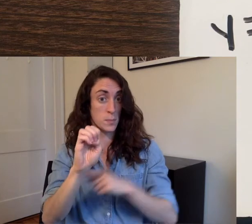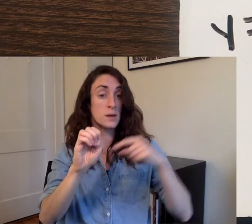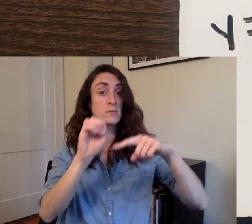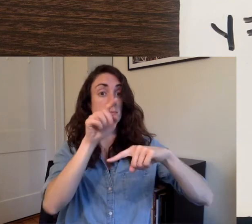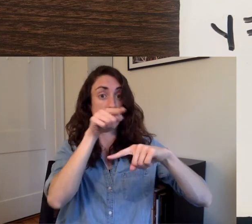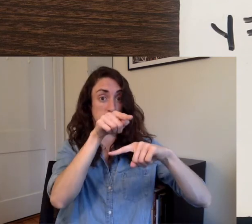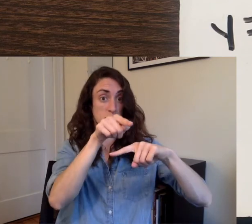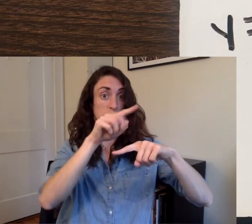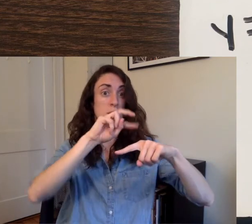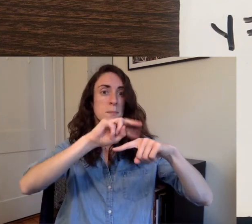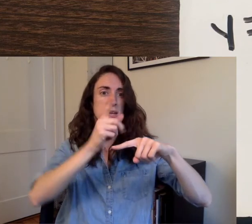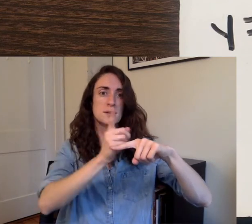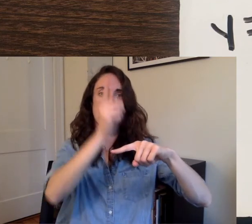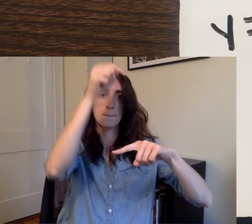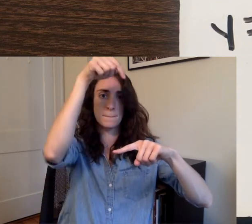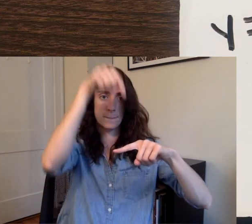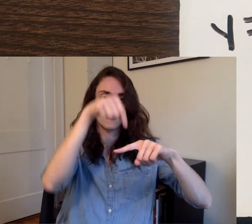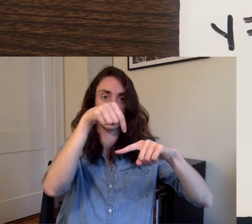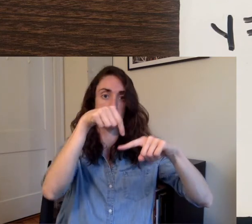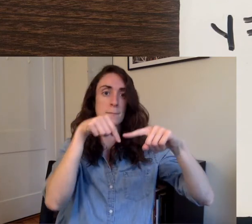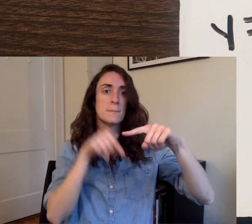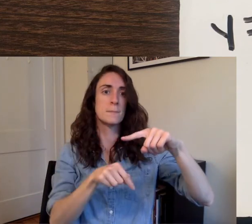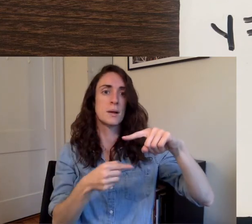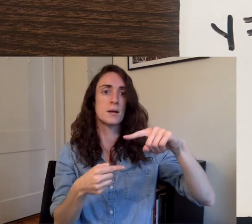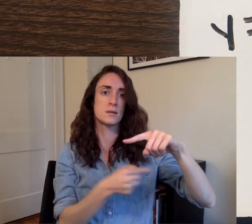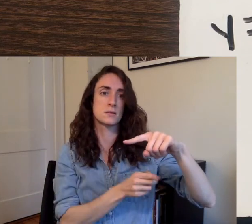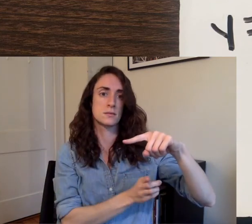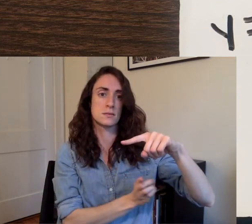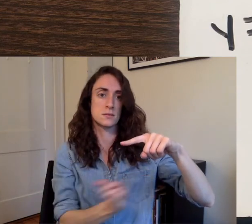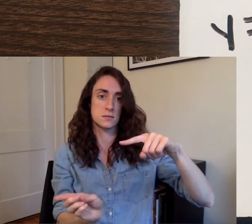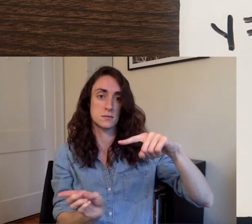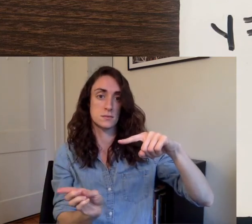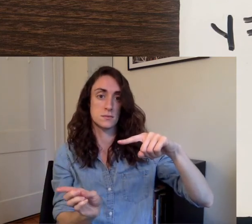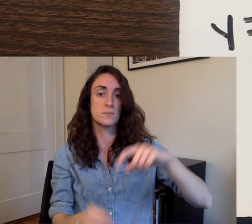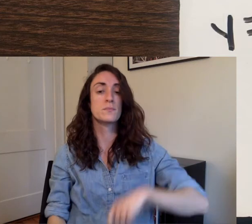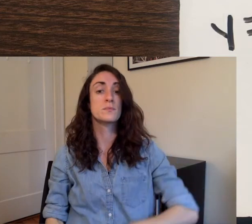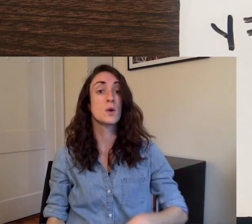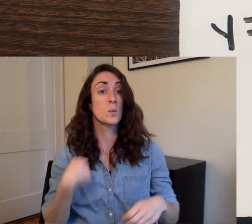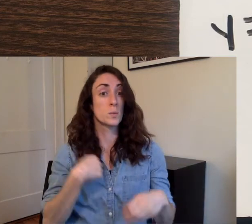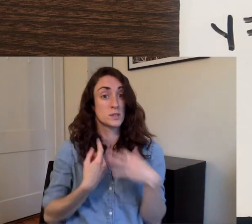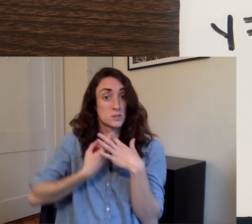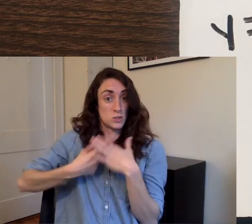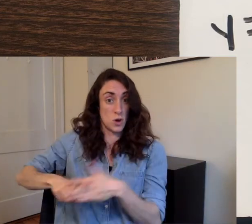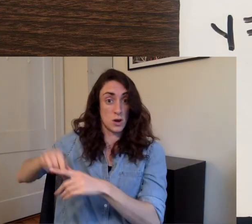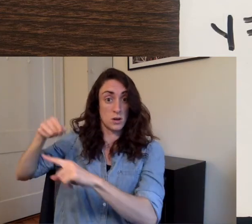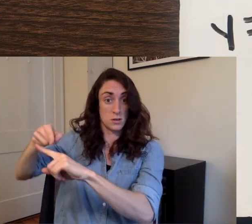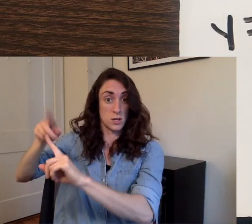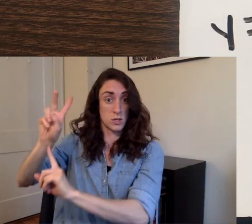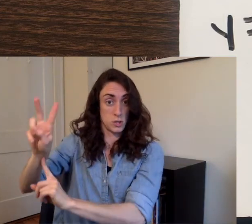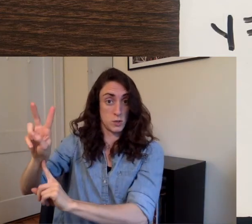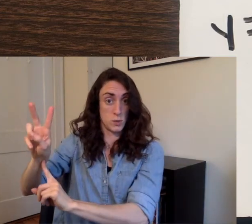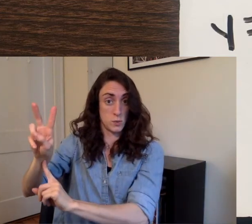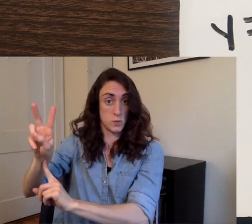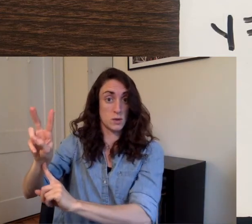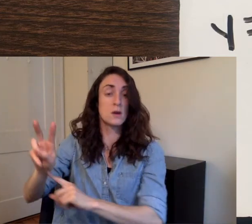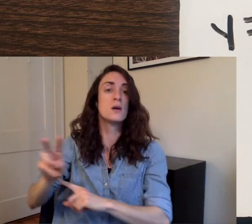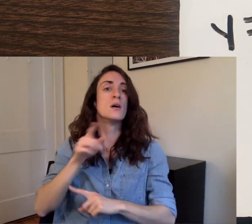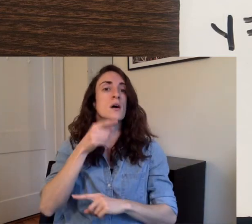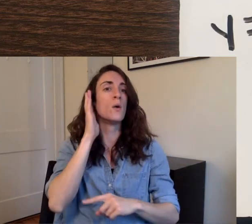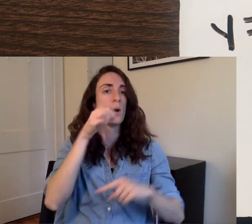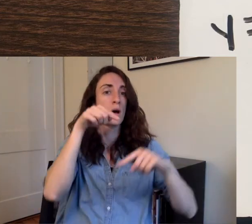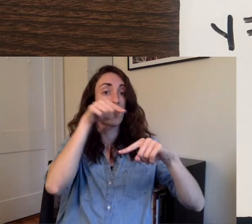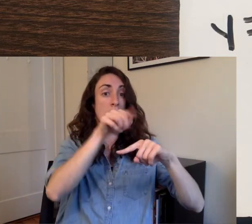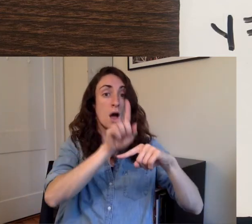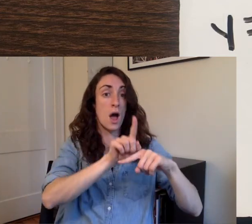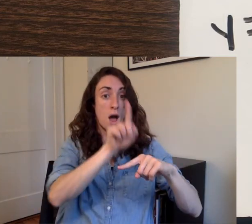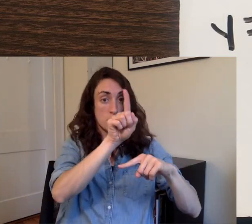So the numerator 5 will tell us how to move up and down, and the denominator 1 will tell us how to move left and right. So we're going to go back to that starting point